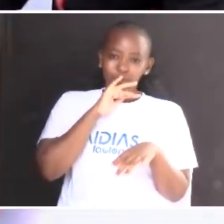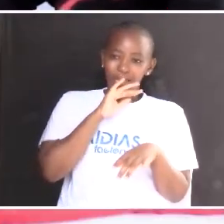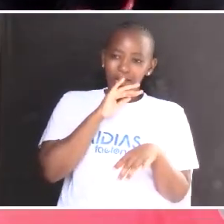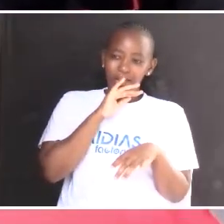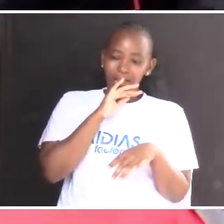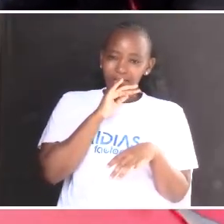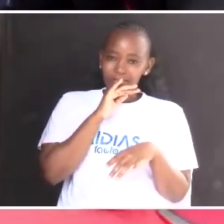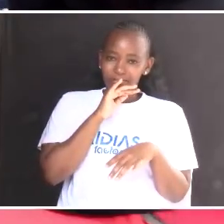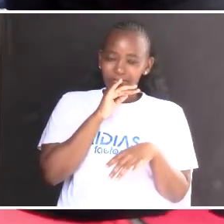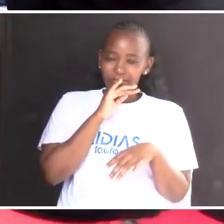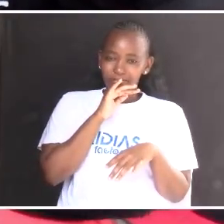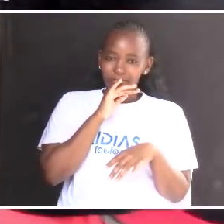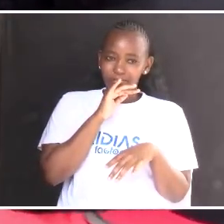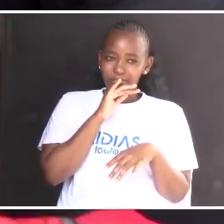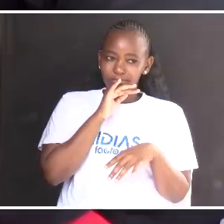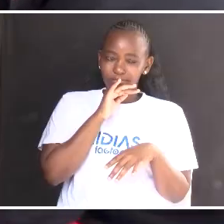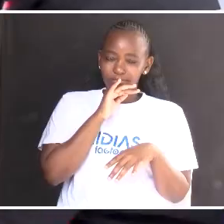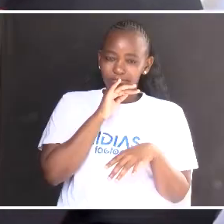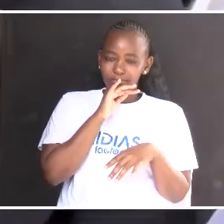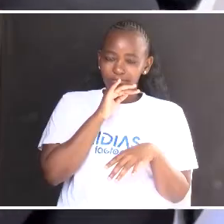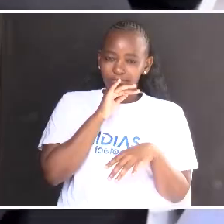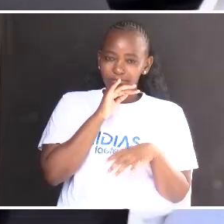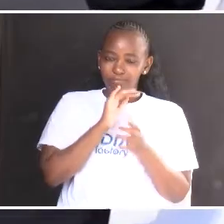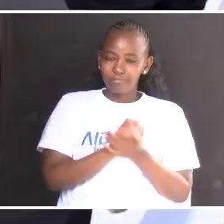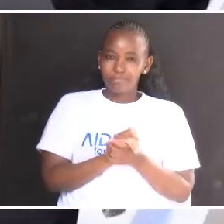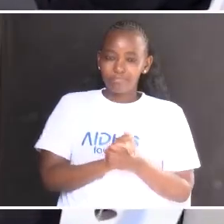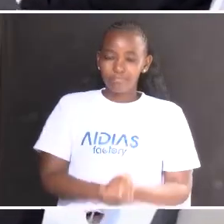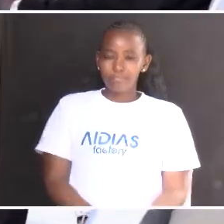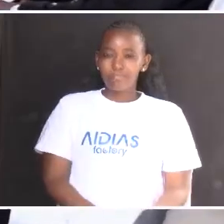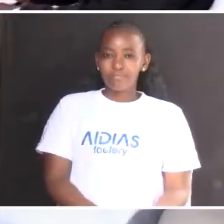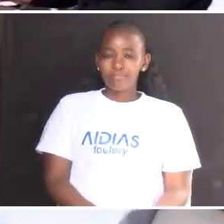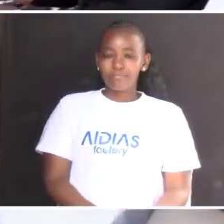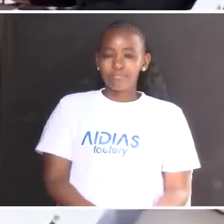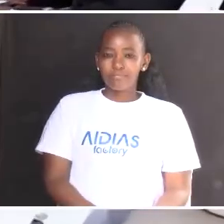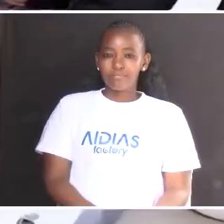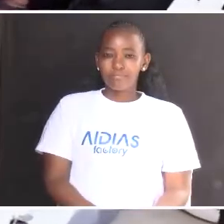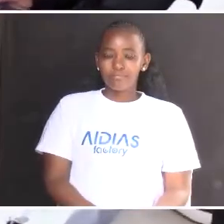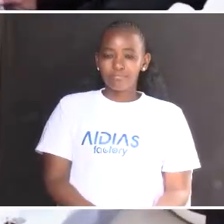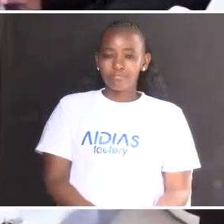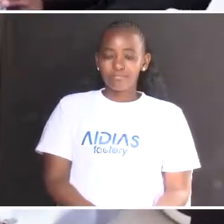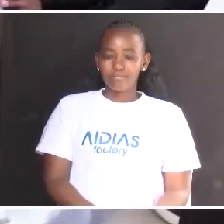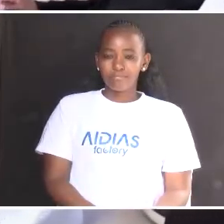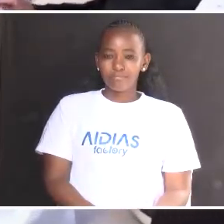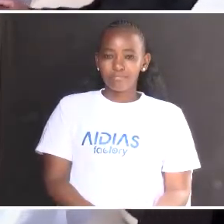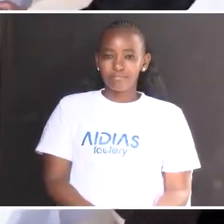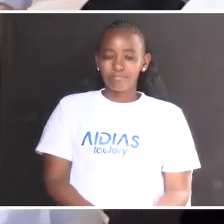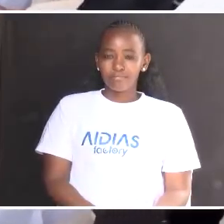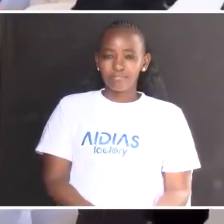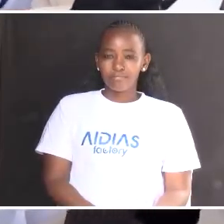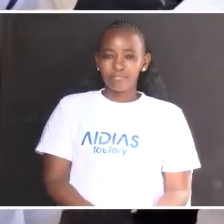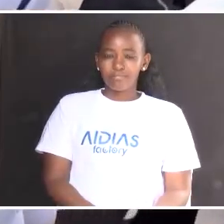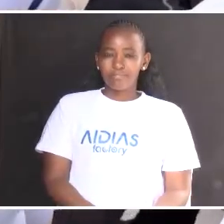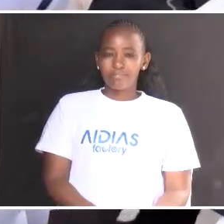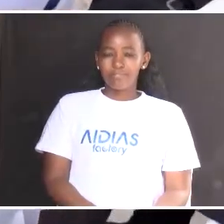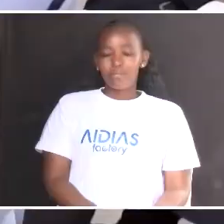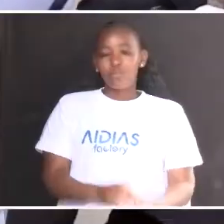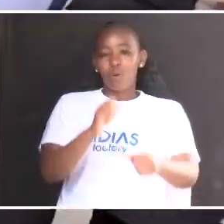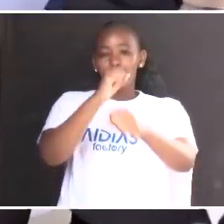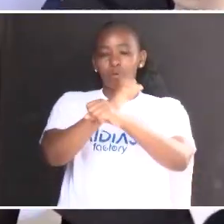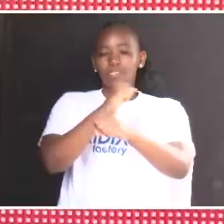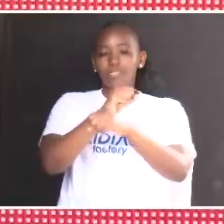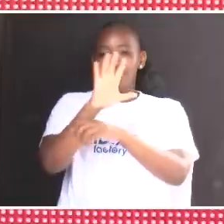God forbid, remove that, God forbid, you'll all die anyway. So then you are still protected 50 years after